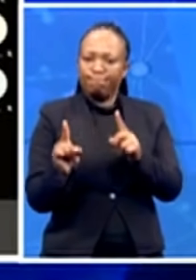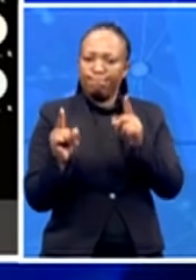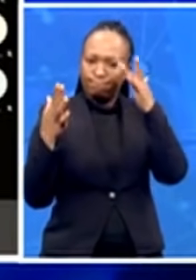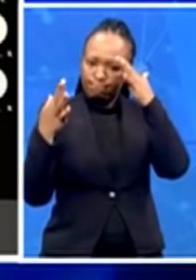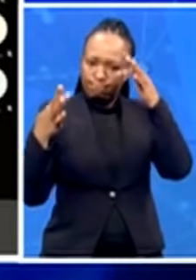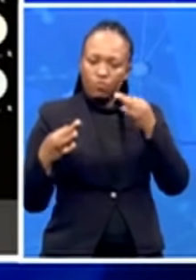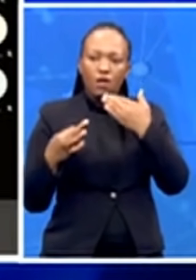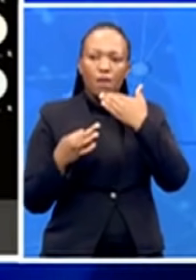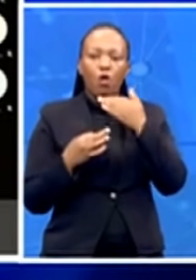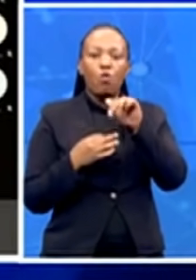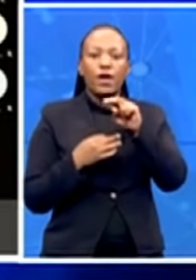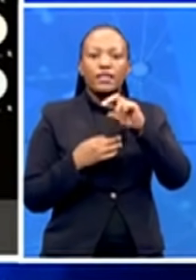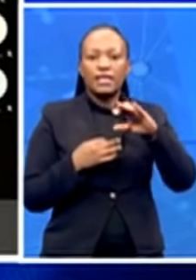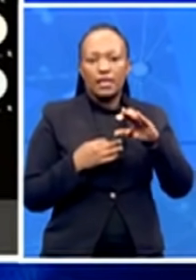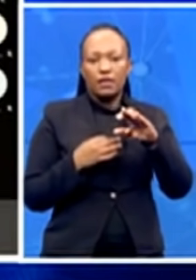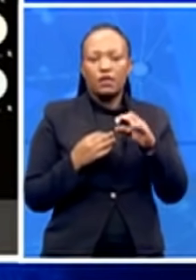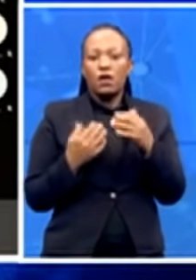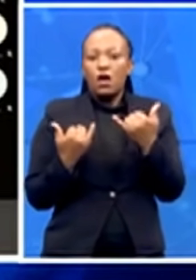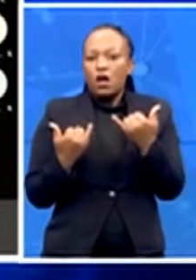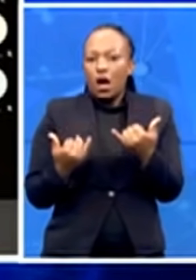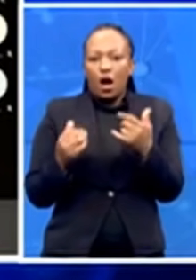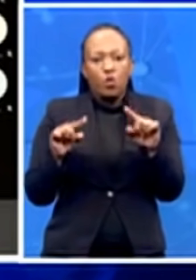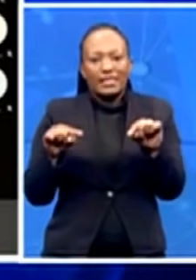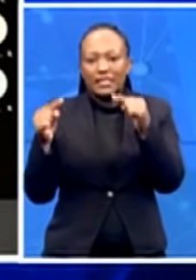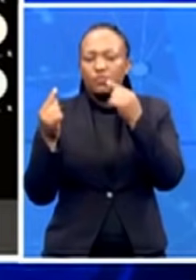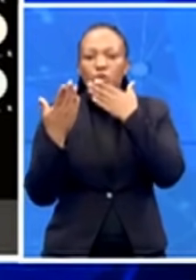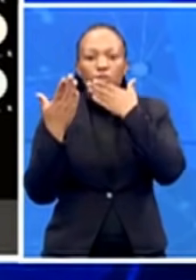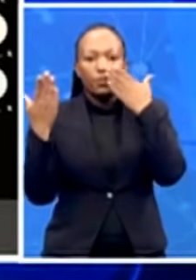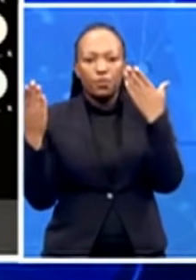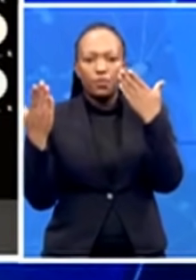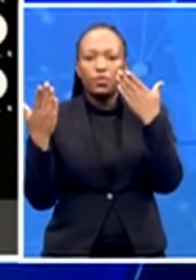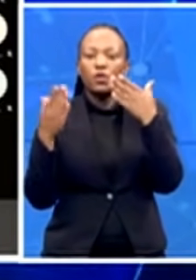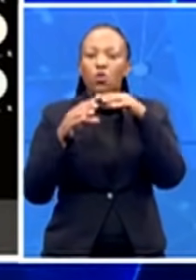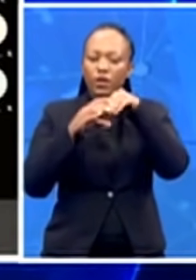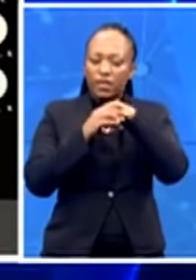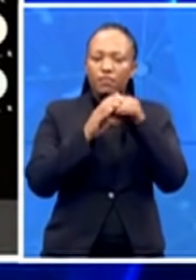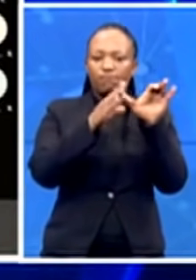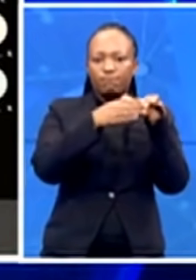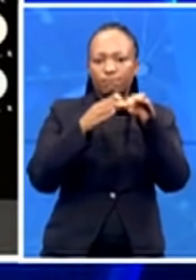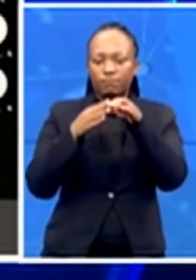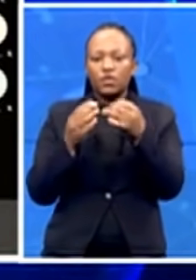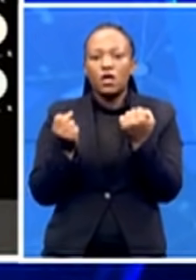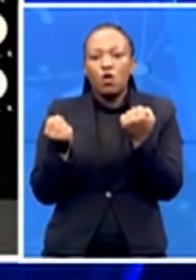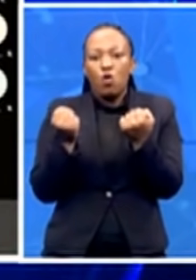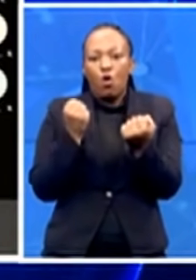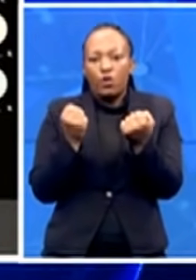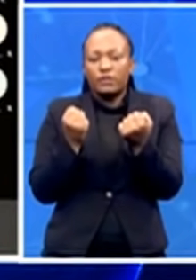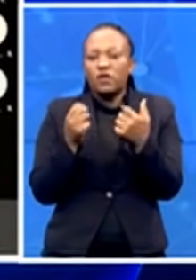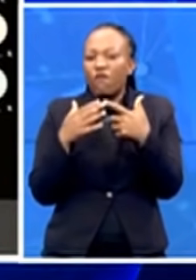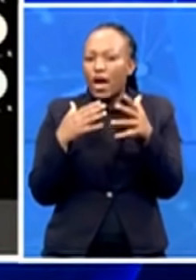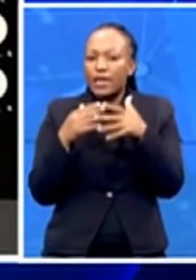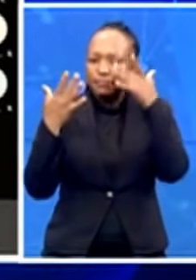be no dispute between the parties, and the call for decisive action in any event resonates with